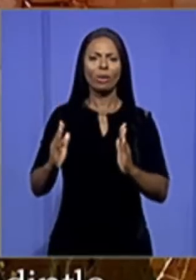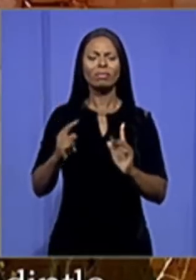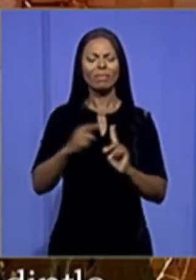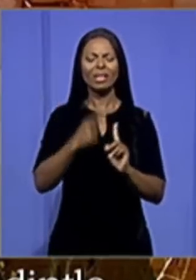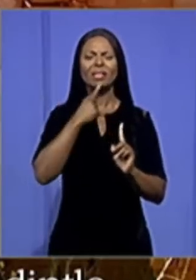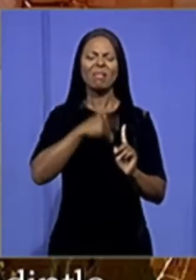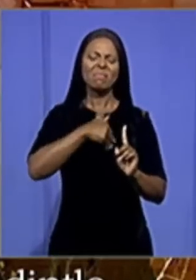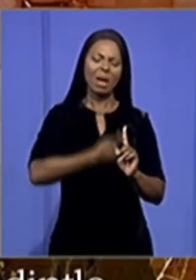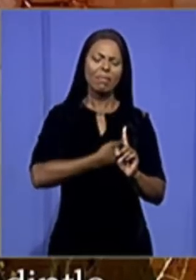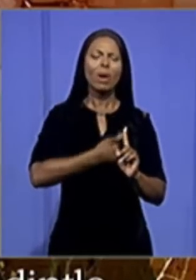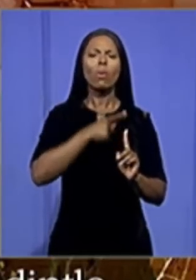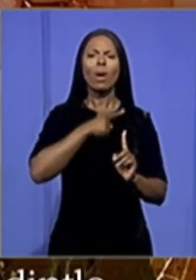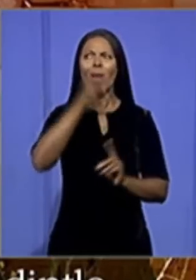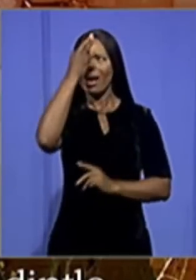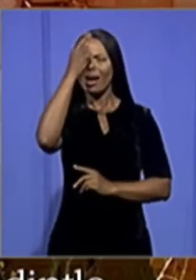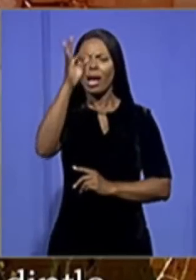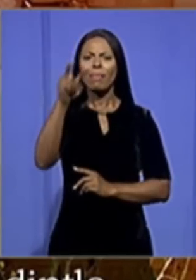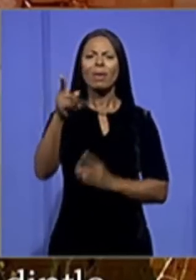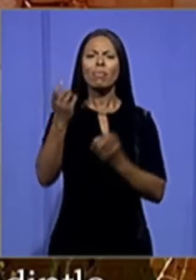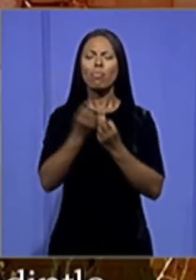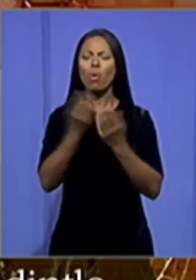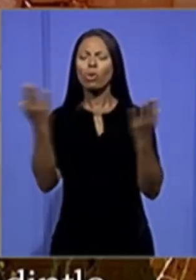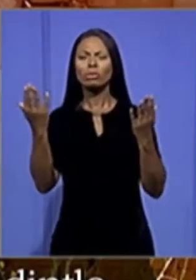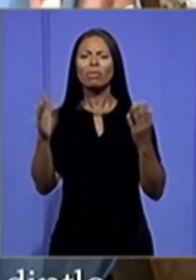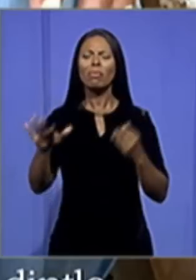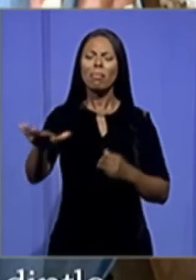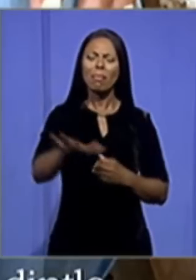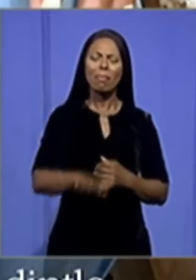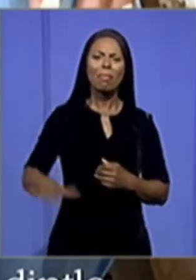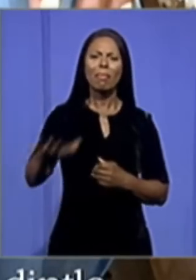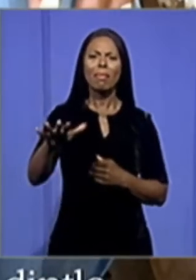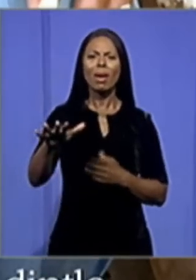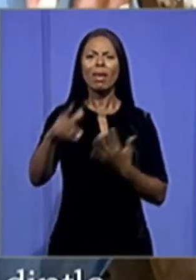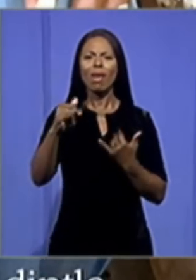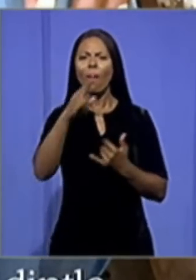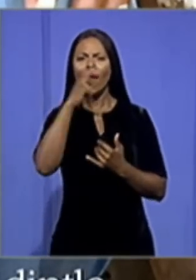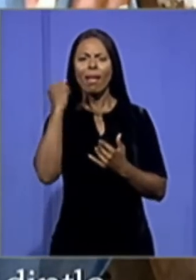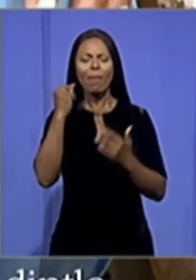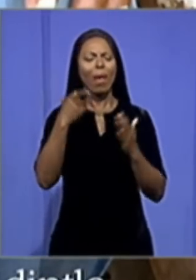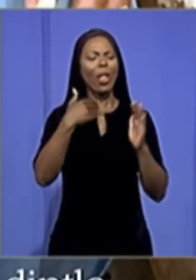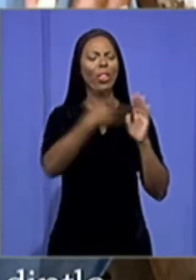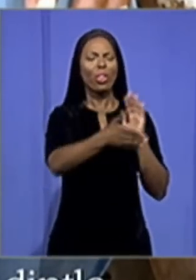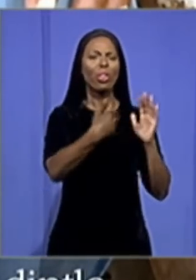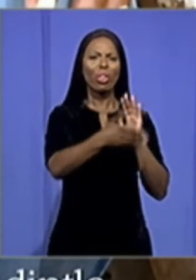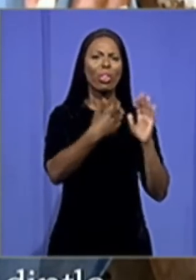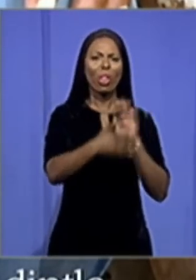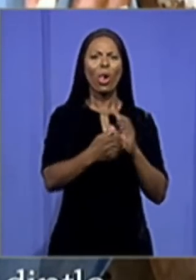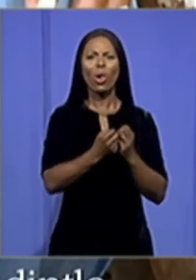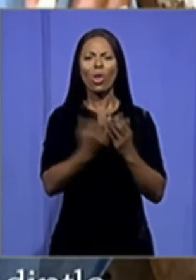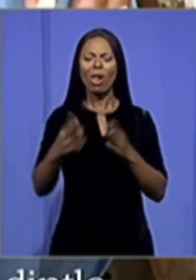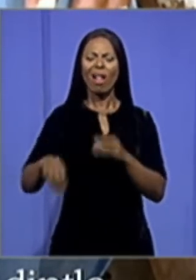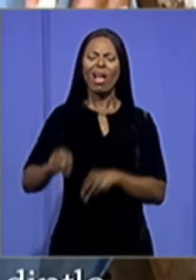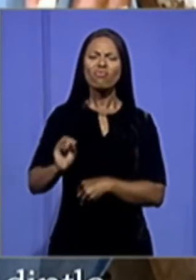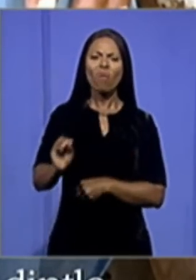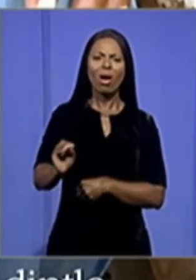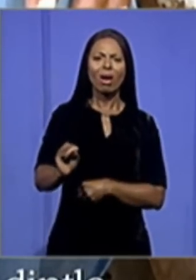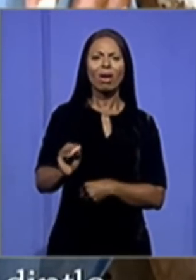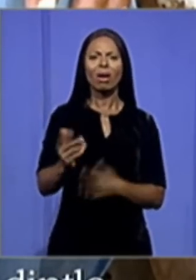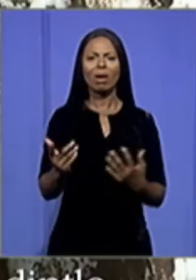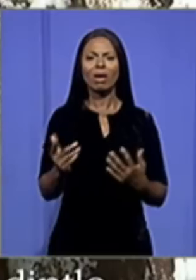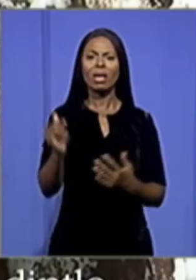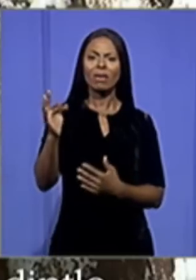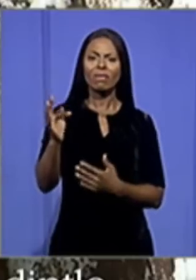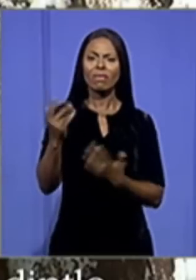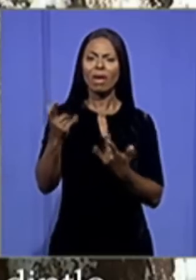ke gore mmuso o na le maipato a mantsi go akaretsa gore leina la gagwe ga le yo mo lenaaneng la ba ba tshwanetseng go amogela